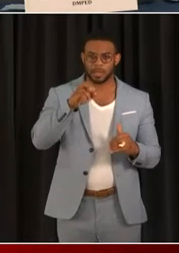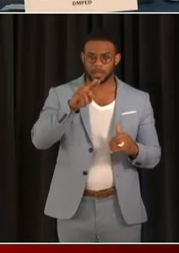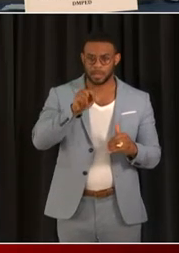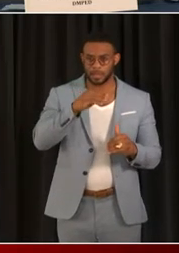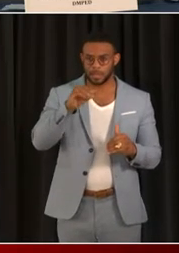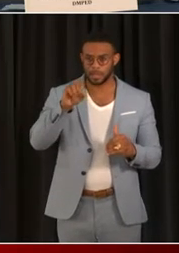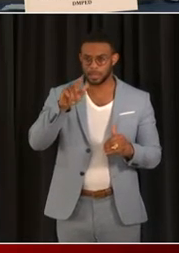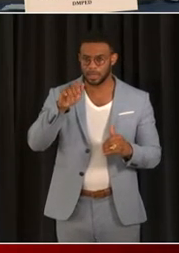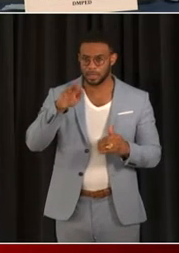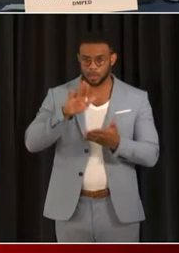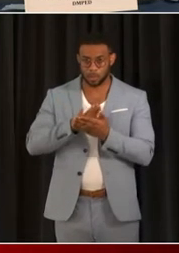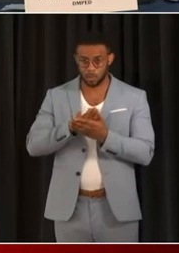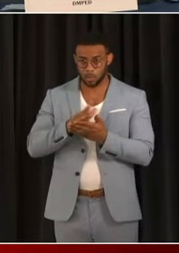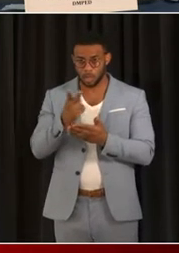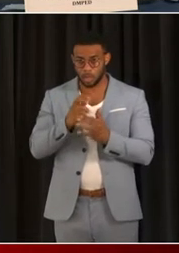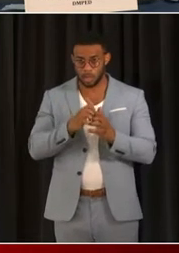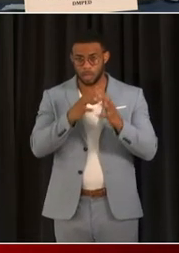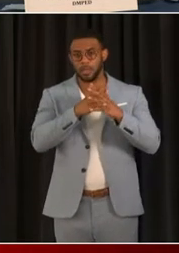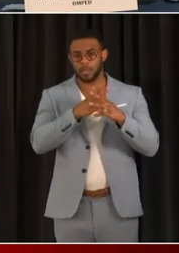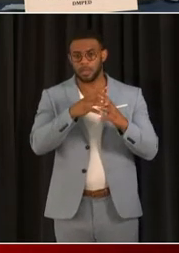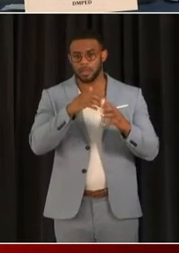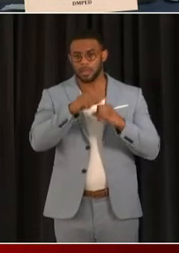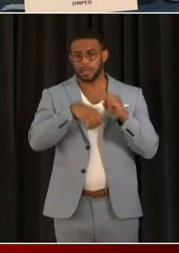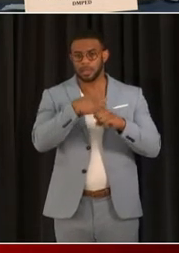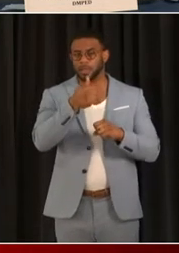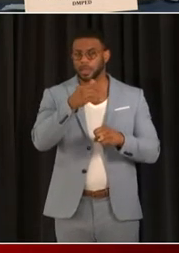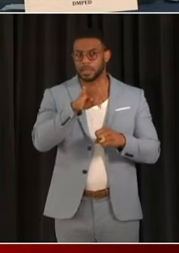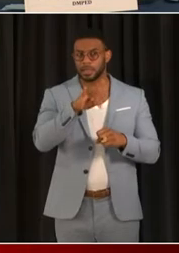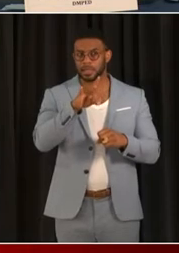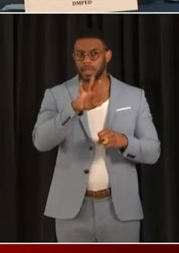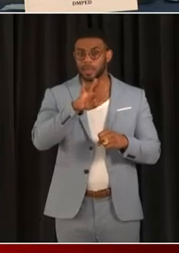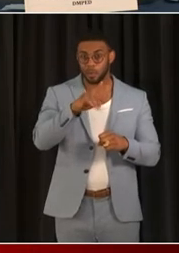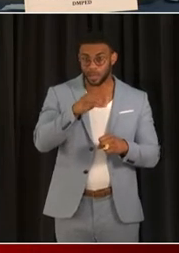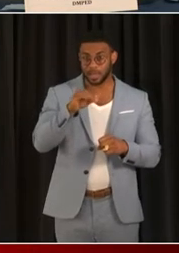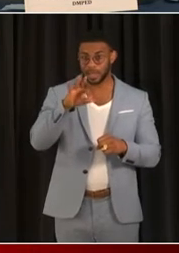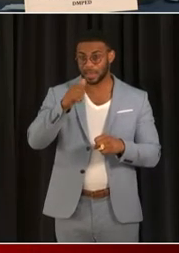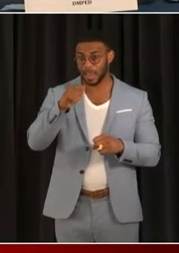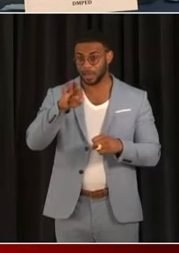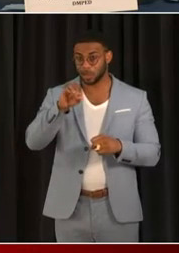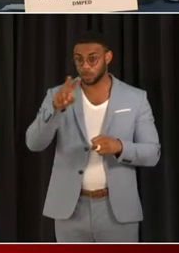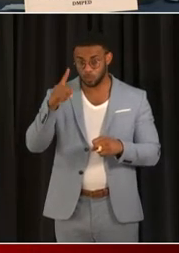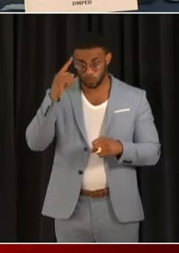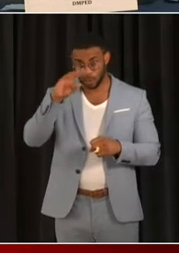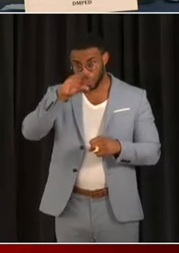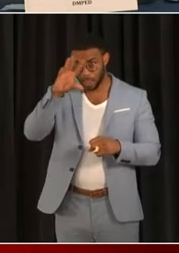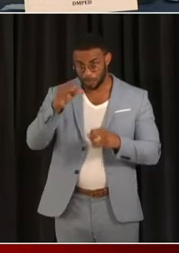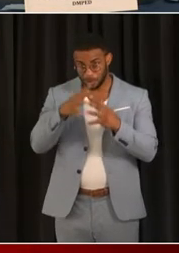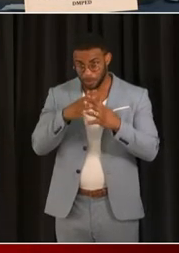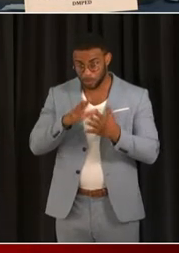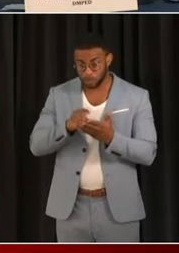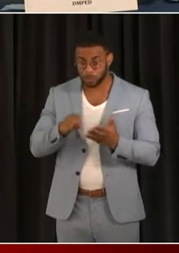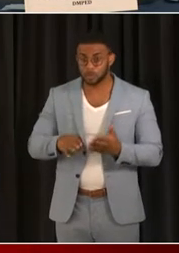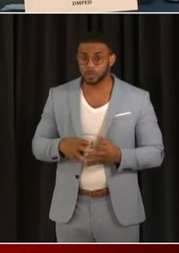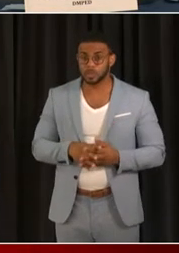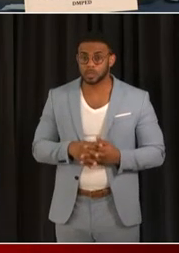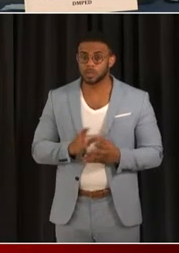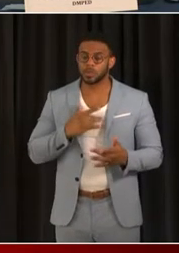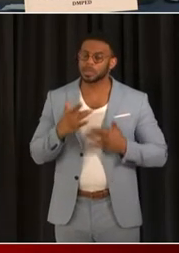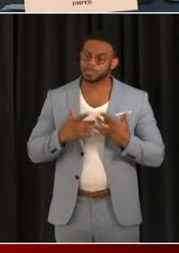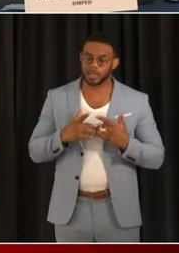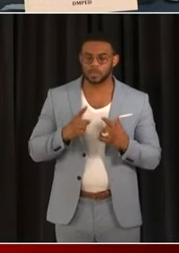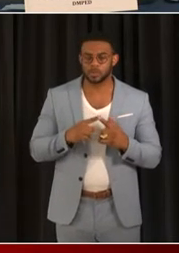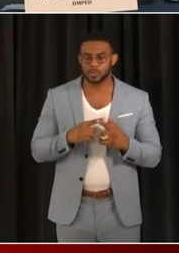Slater schools. Those schools were constructed in 1891 and 1902 for African American students.